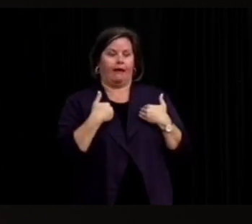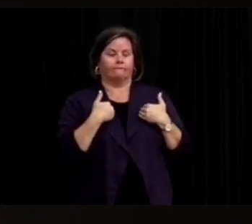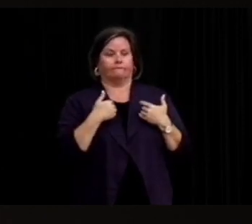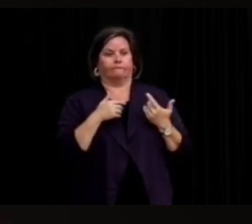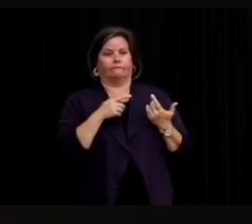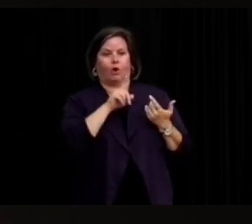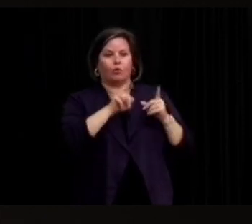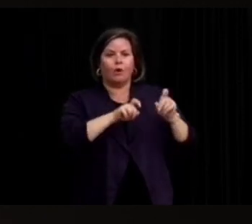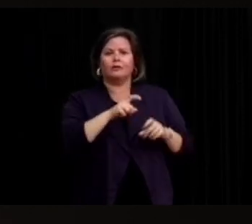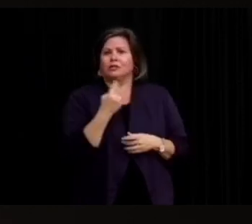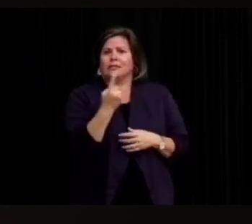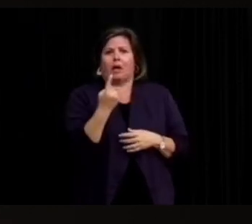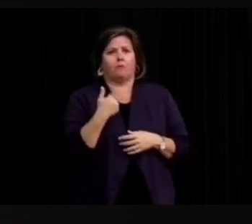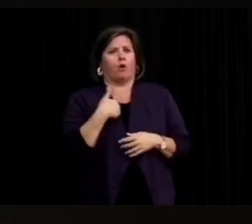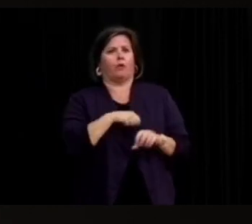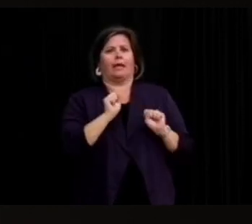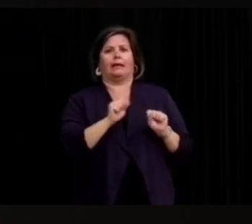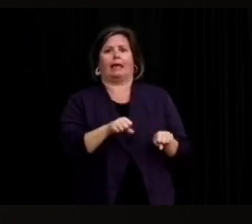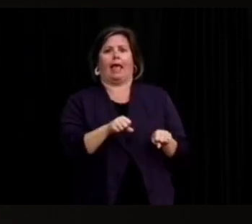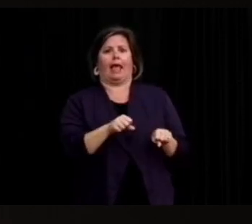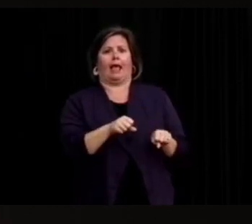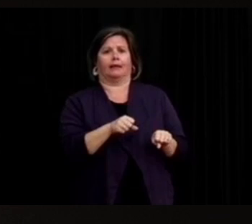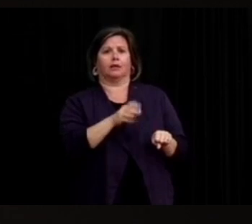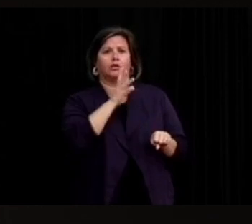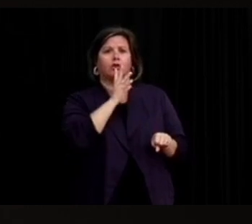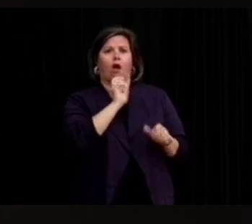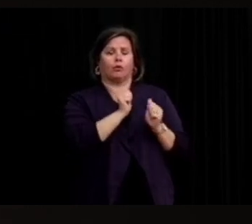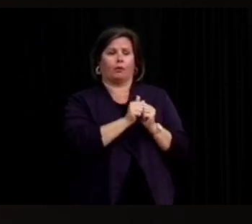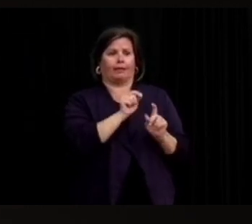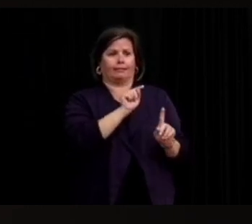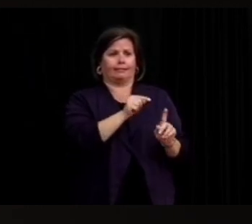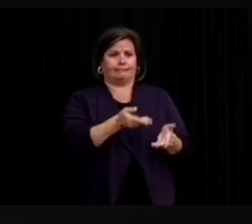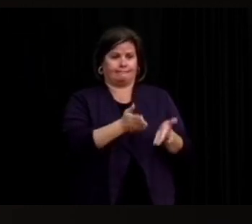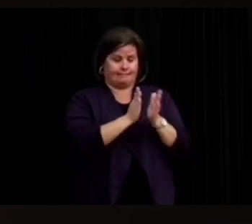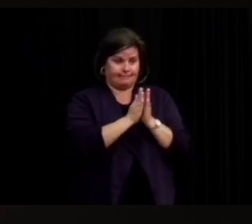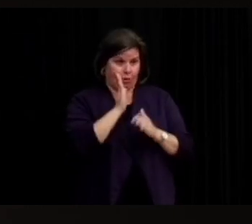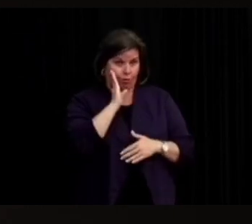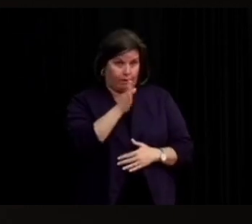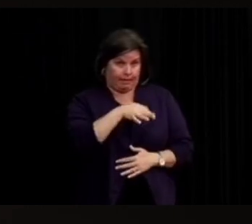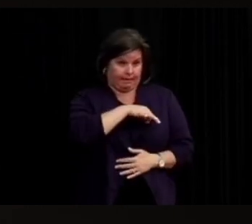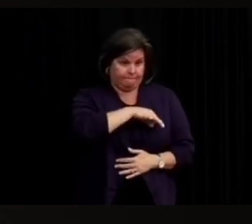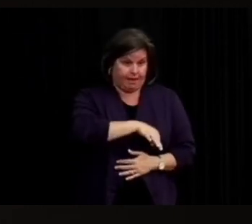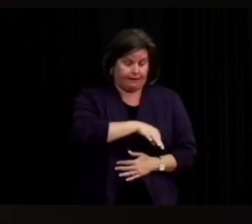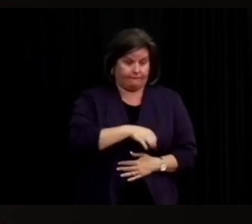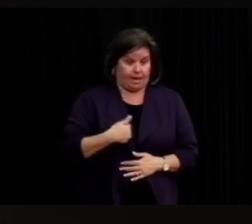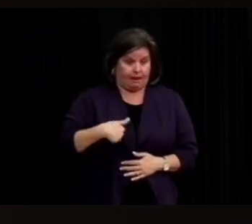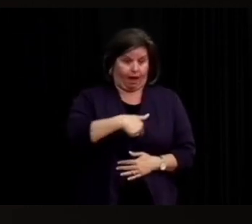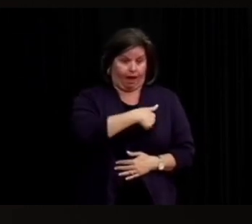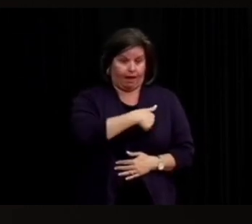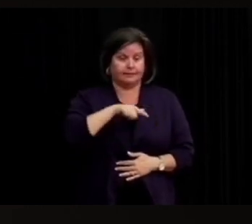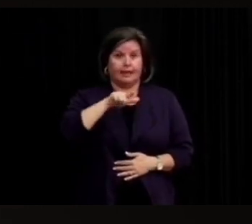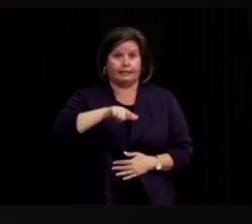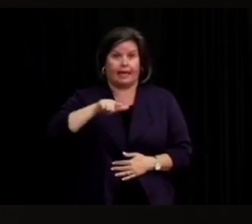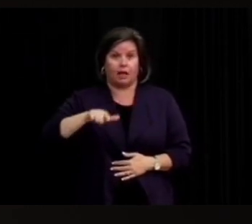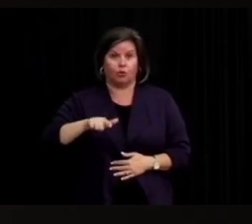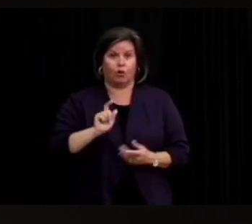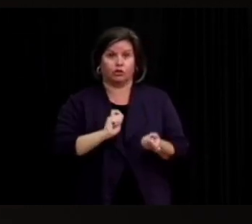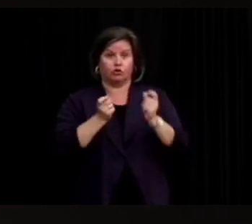to try to work this out, to see if it would benefit us as landlords to change our